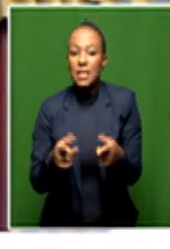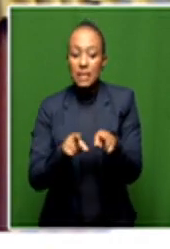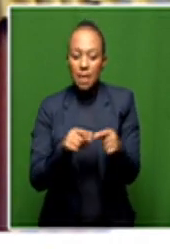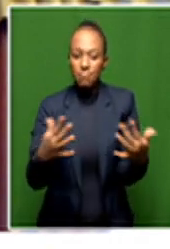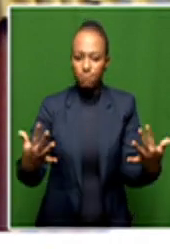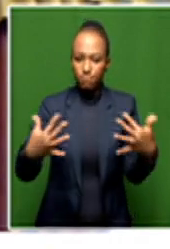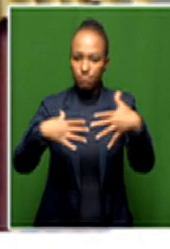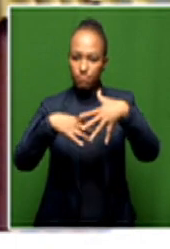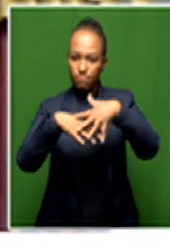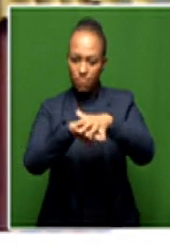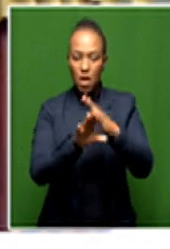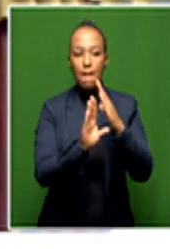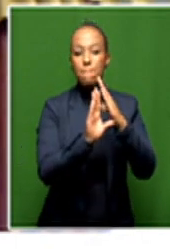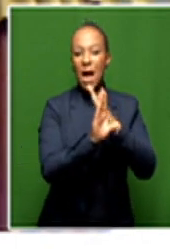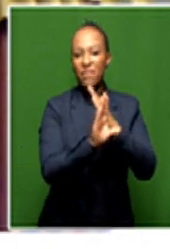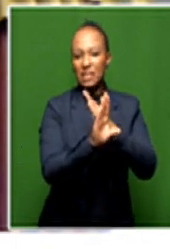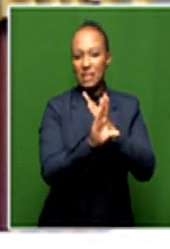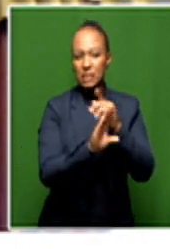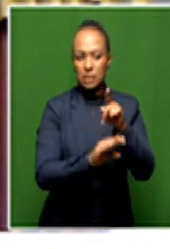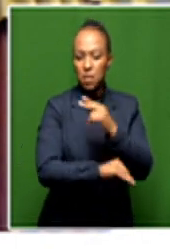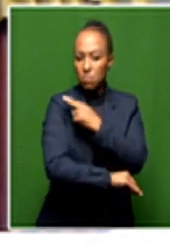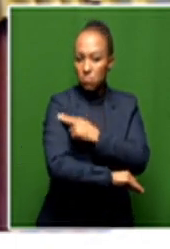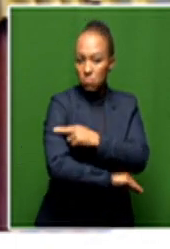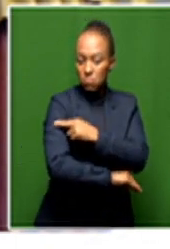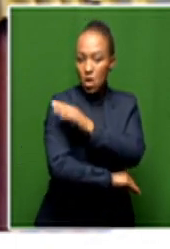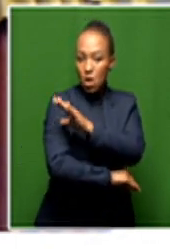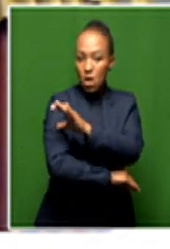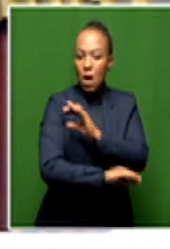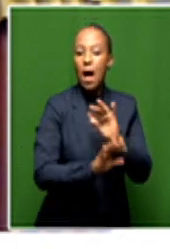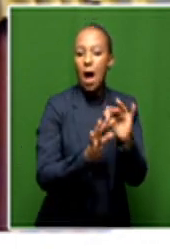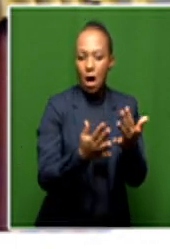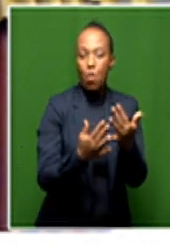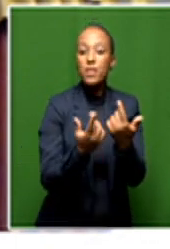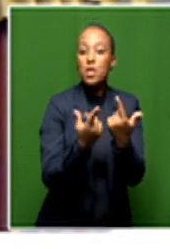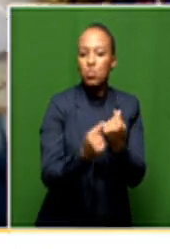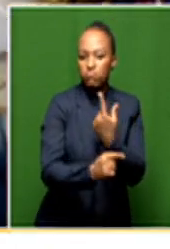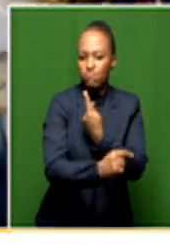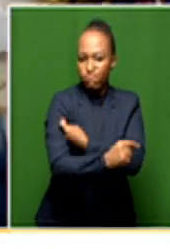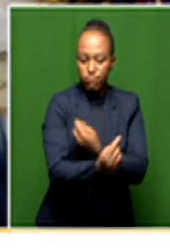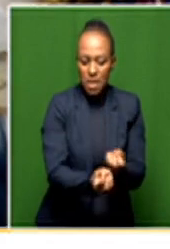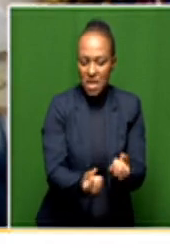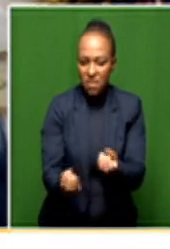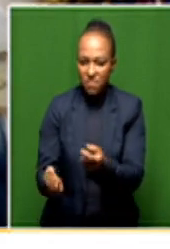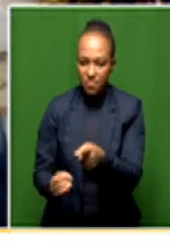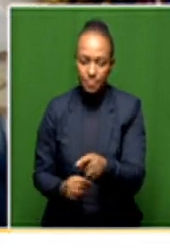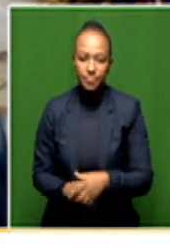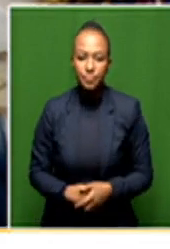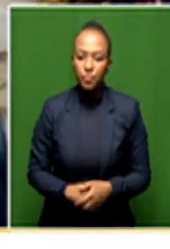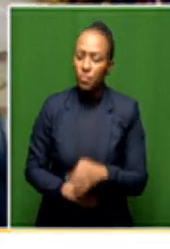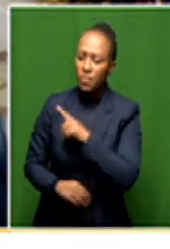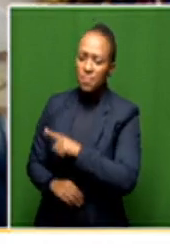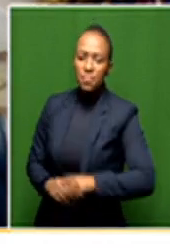the private sector into this vaccination rollout program. Yeah. The president has said that